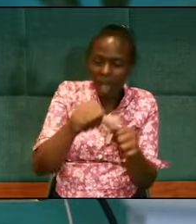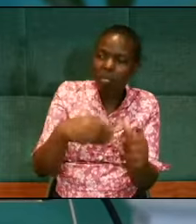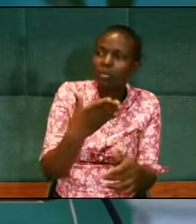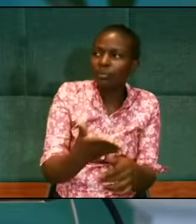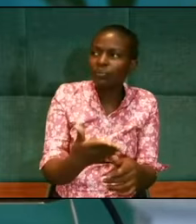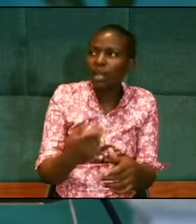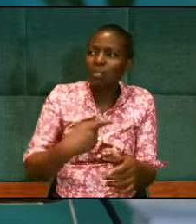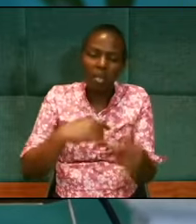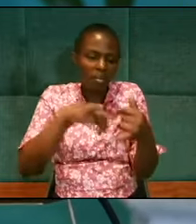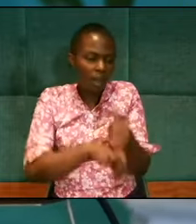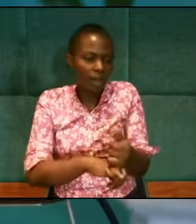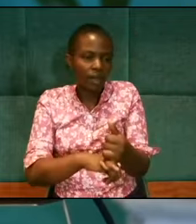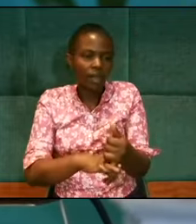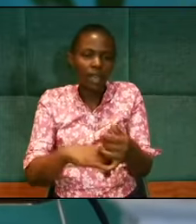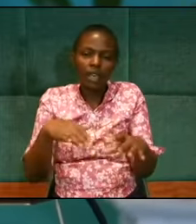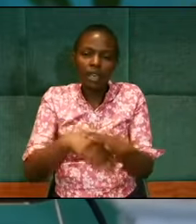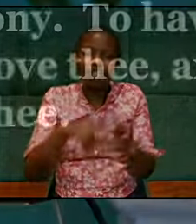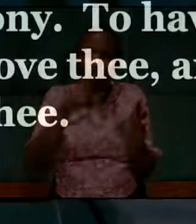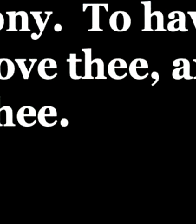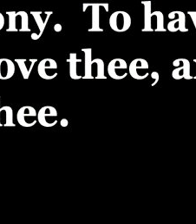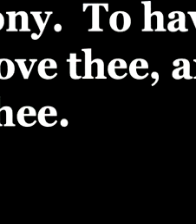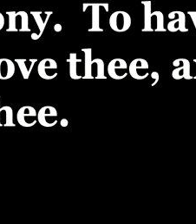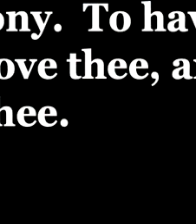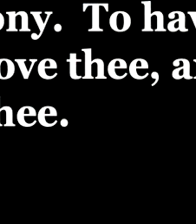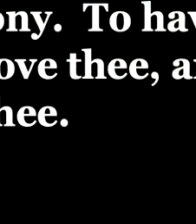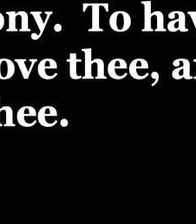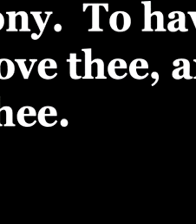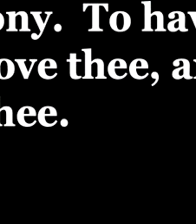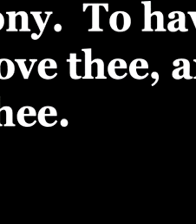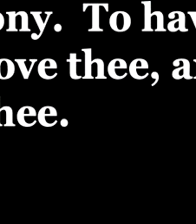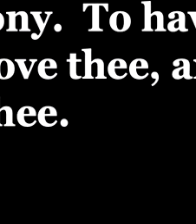Our premarital photo is that.